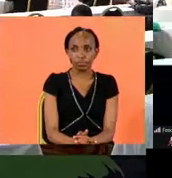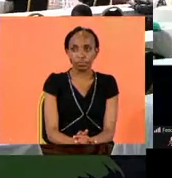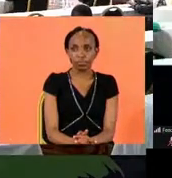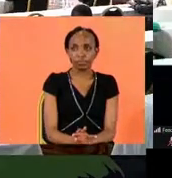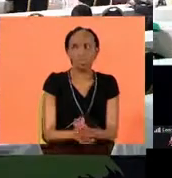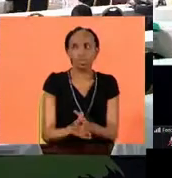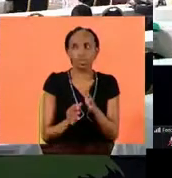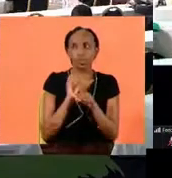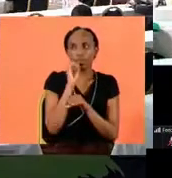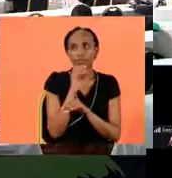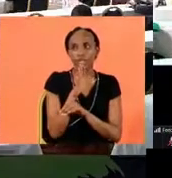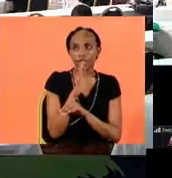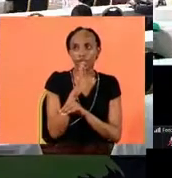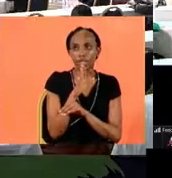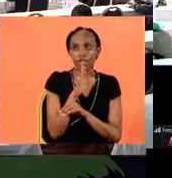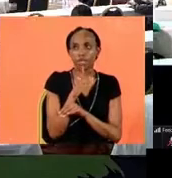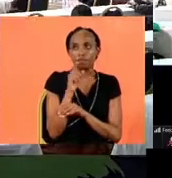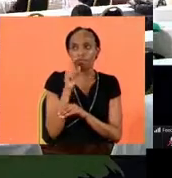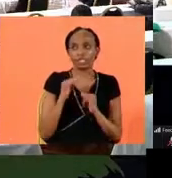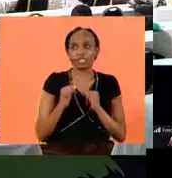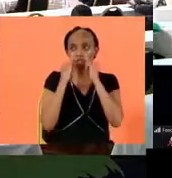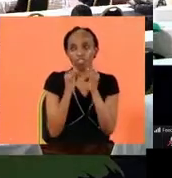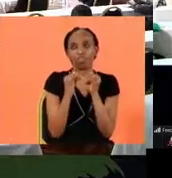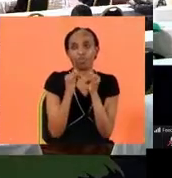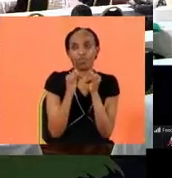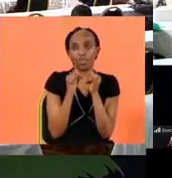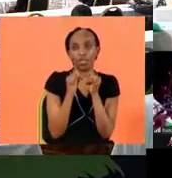So the media should inform the